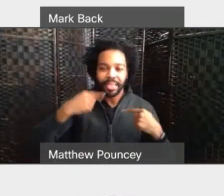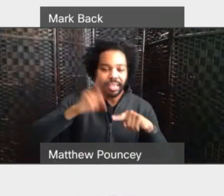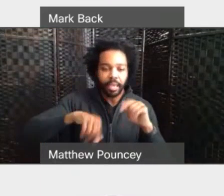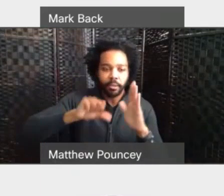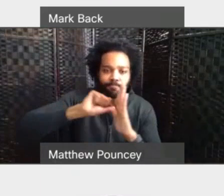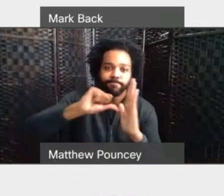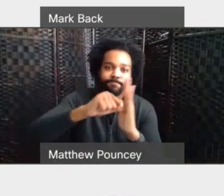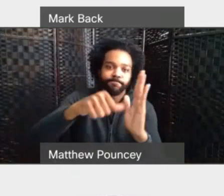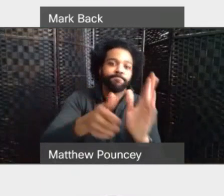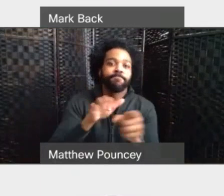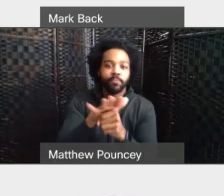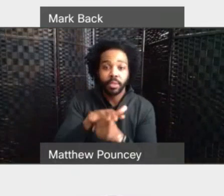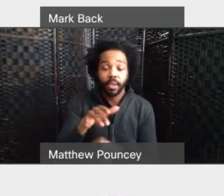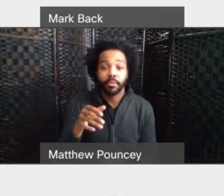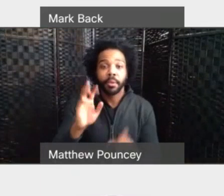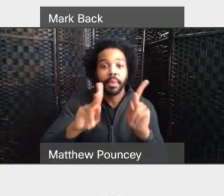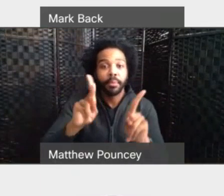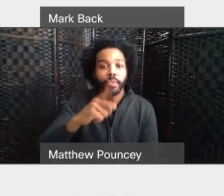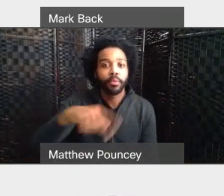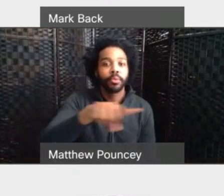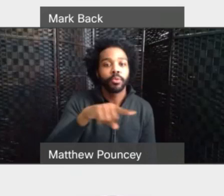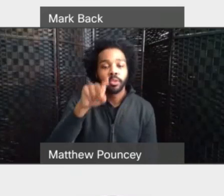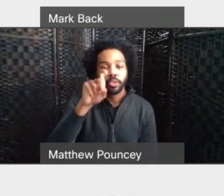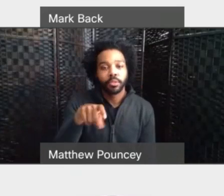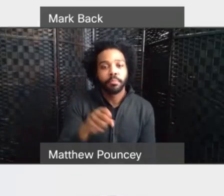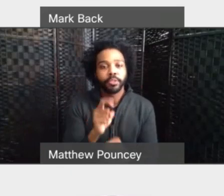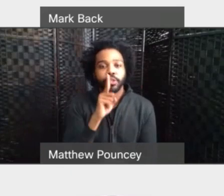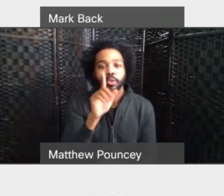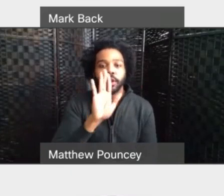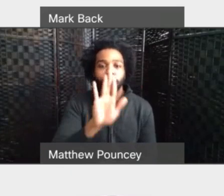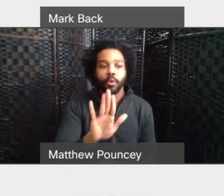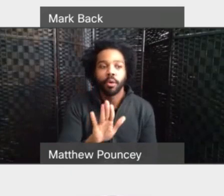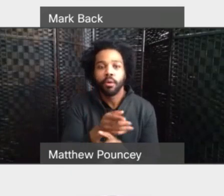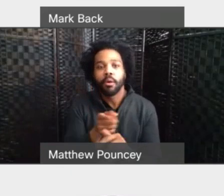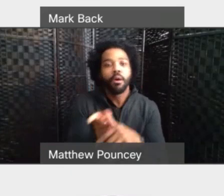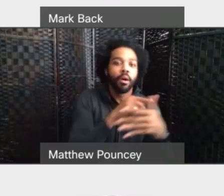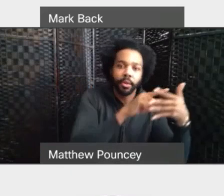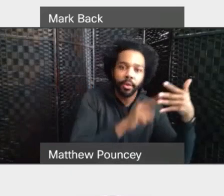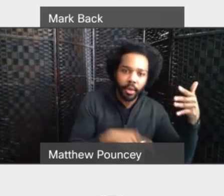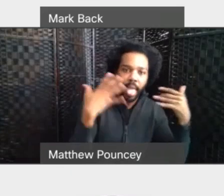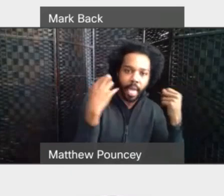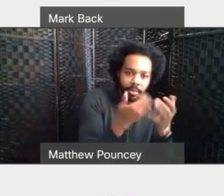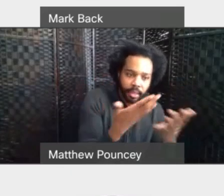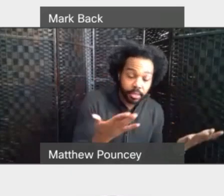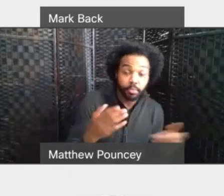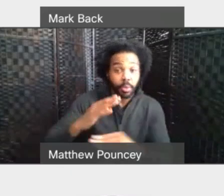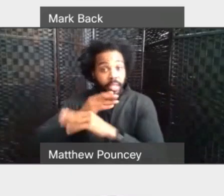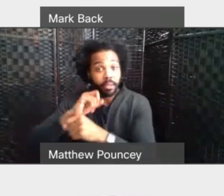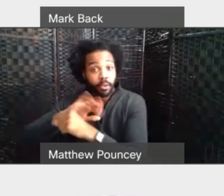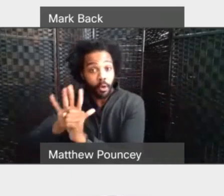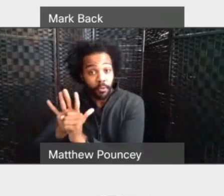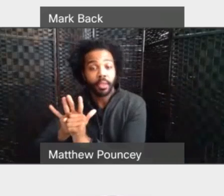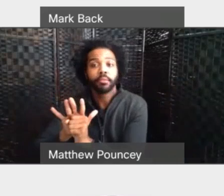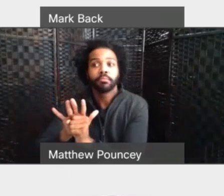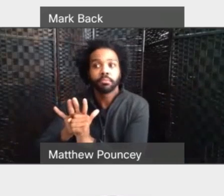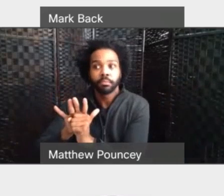People need to ensure that their underlying health, protecting people from COVID to have them die from heart disease